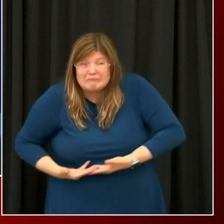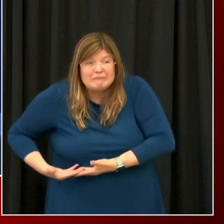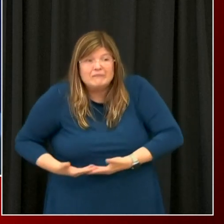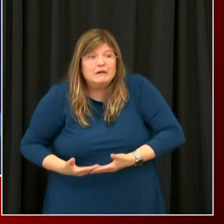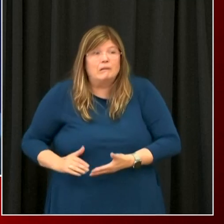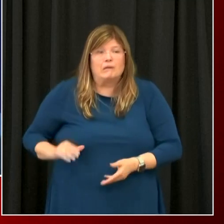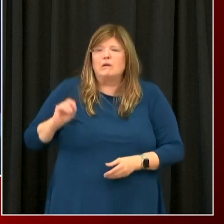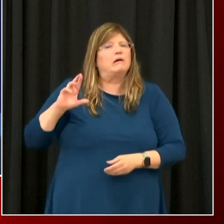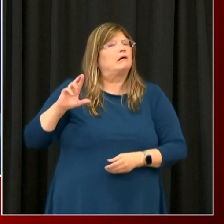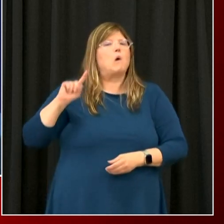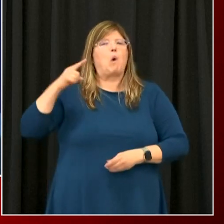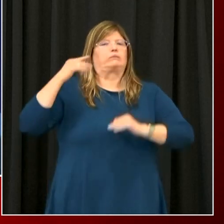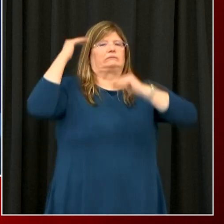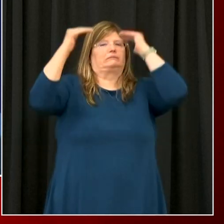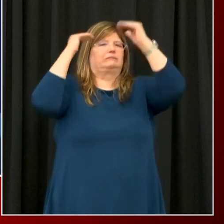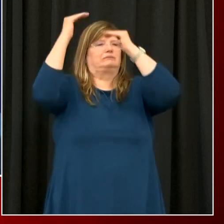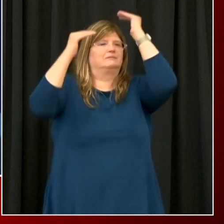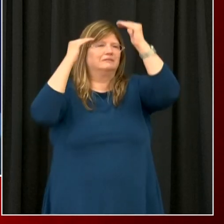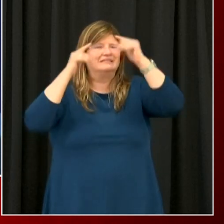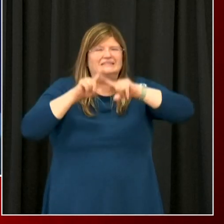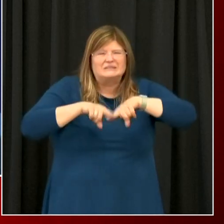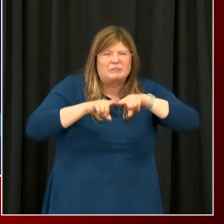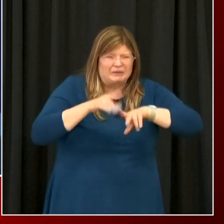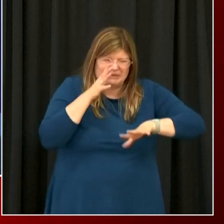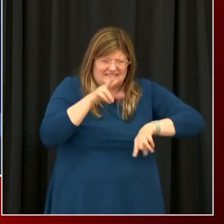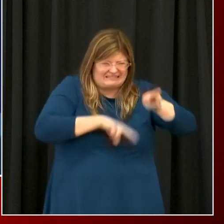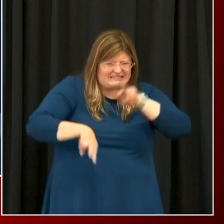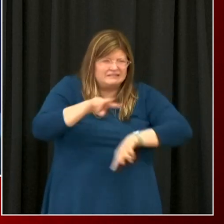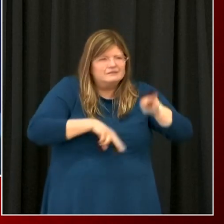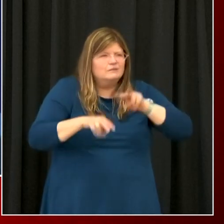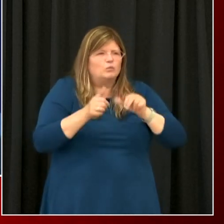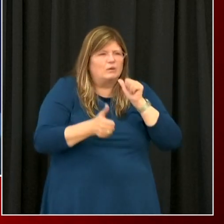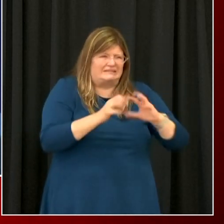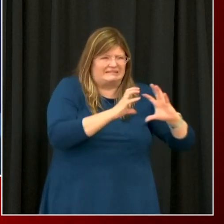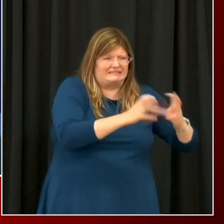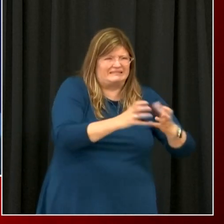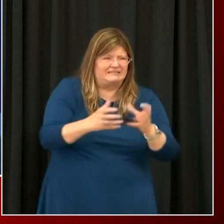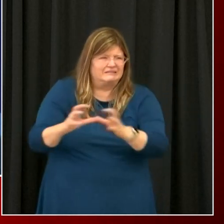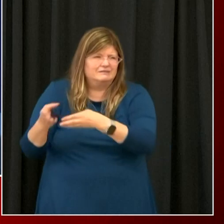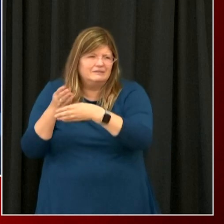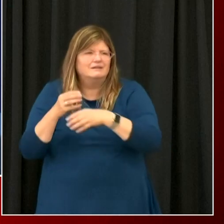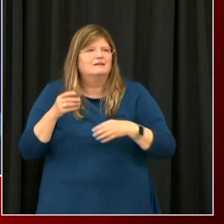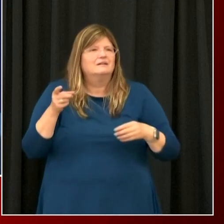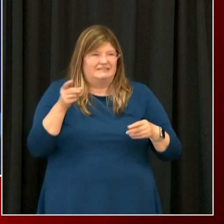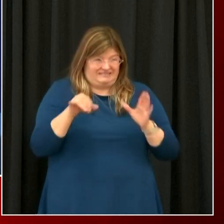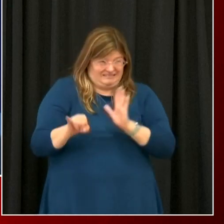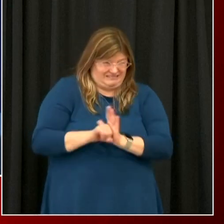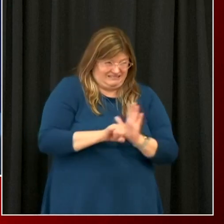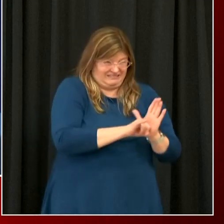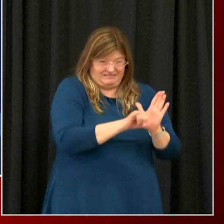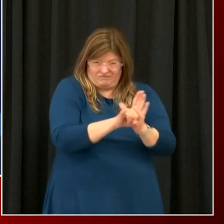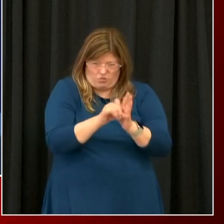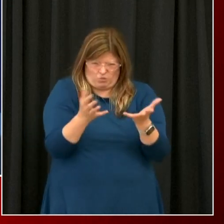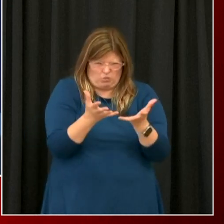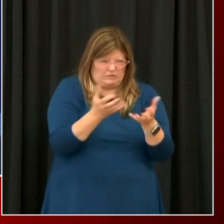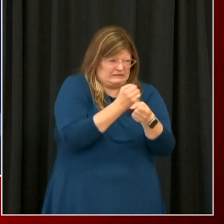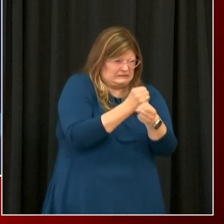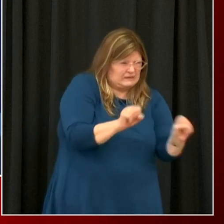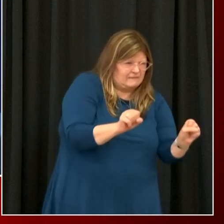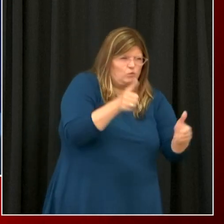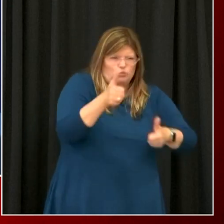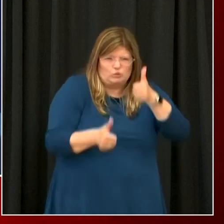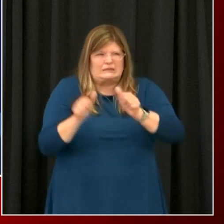we'll have to wait until those trials are finished and until a safety is determined. But it is always our goal to